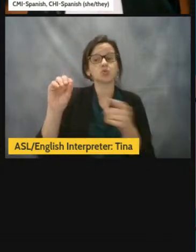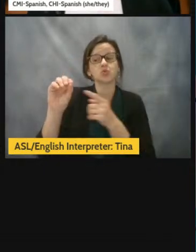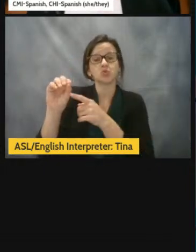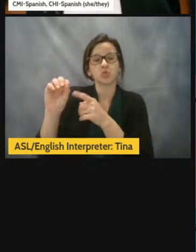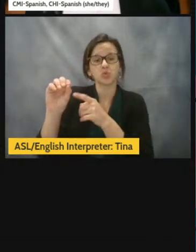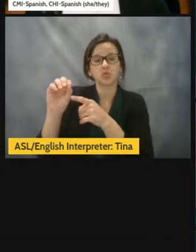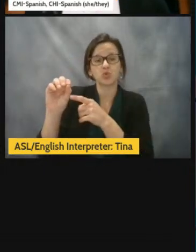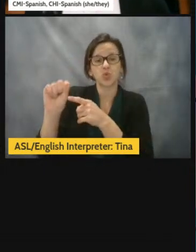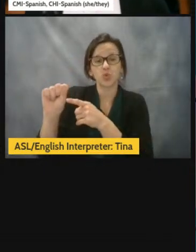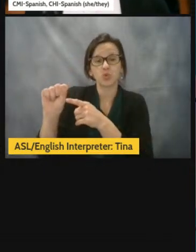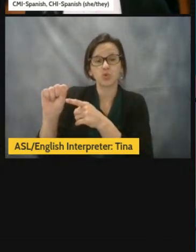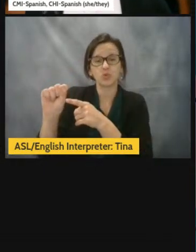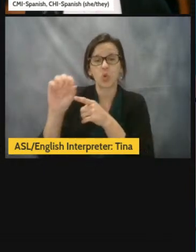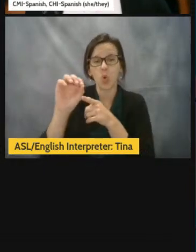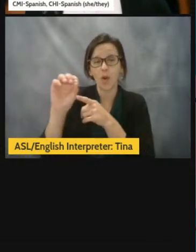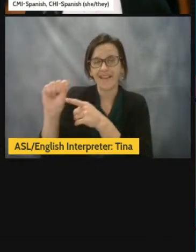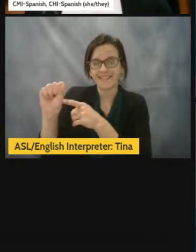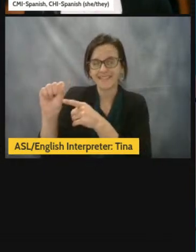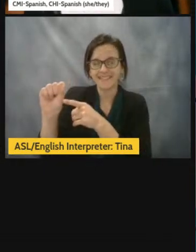N-O-S-O-T-R-O-S.